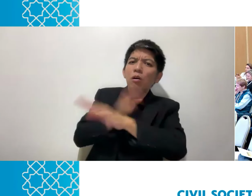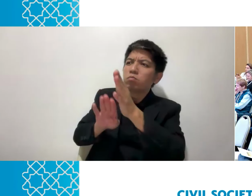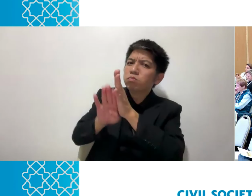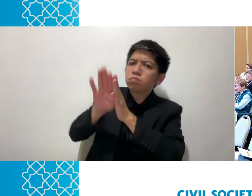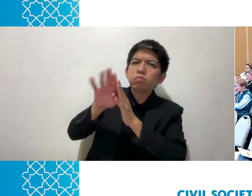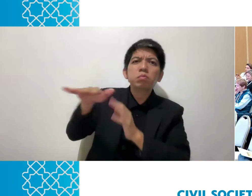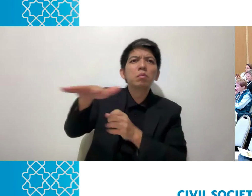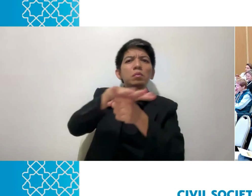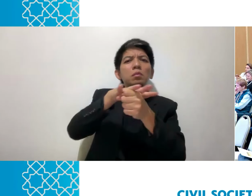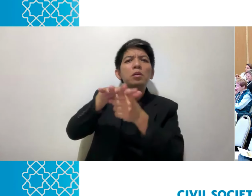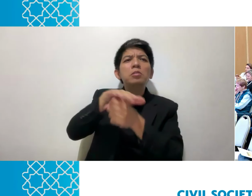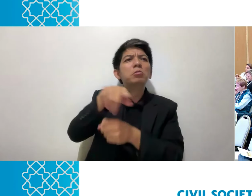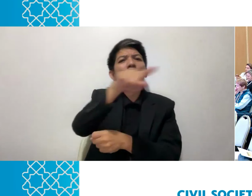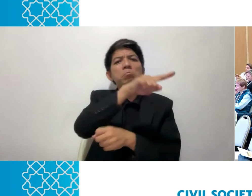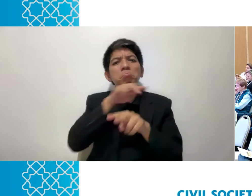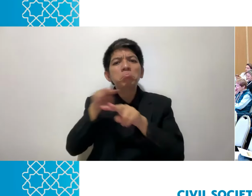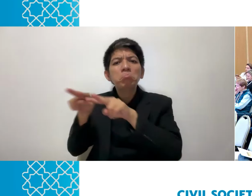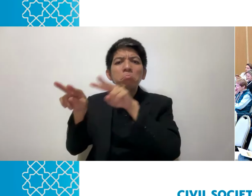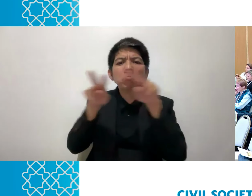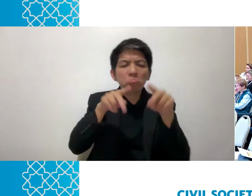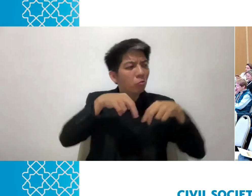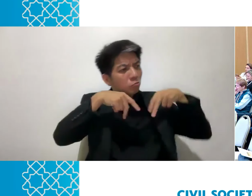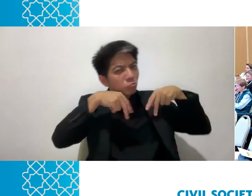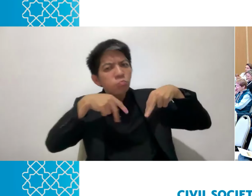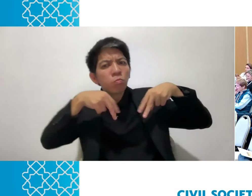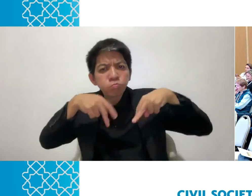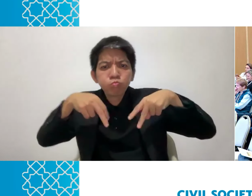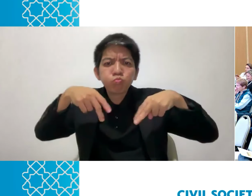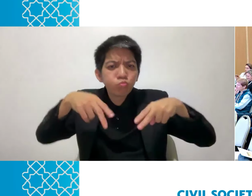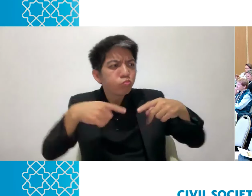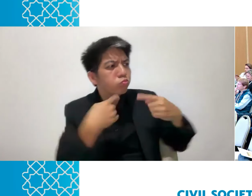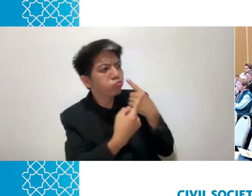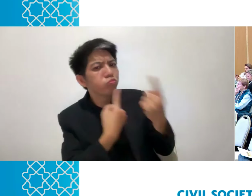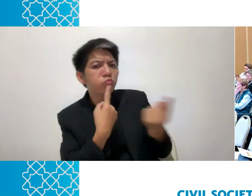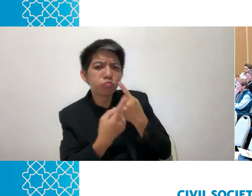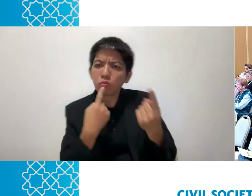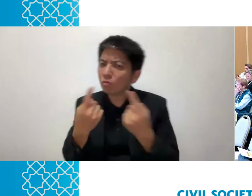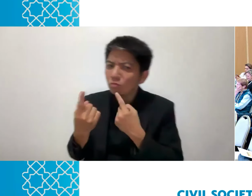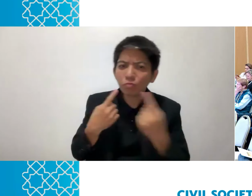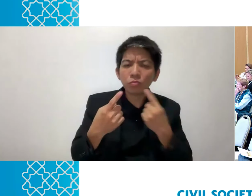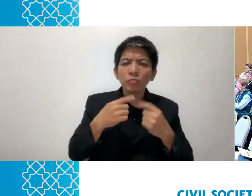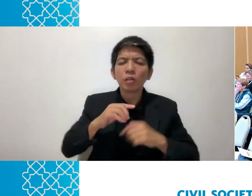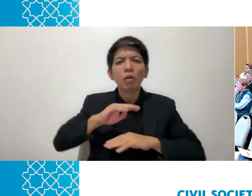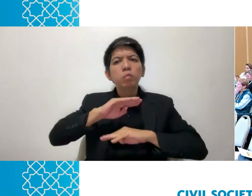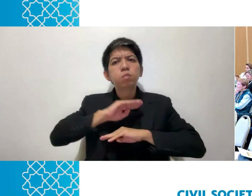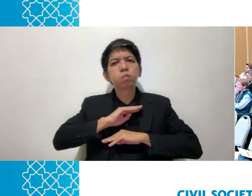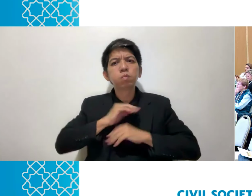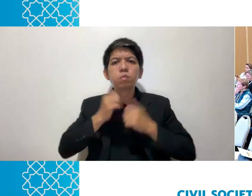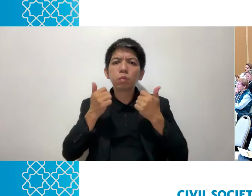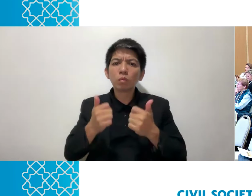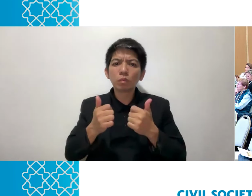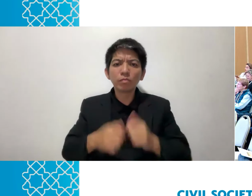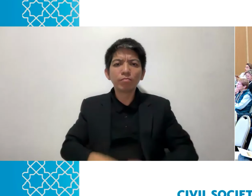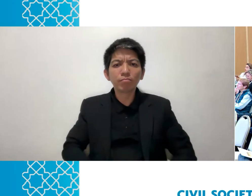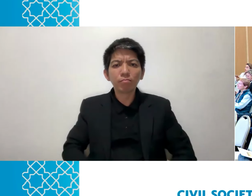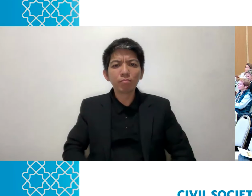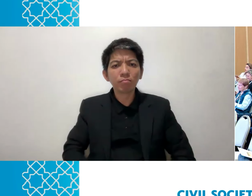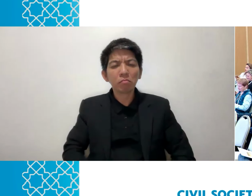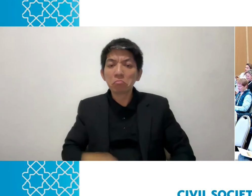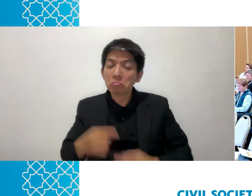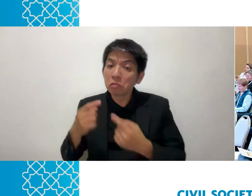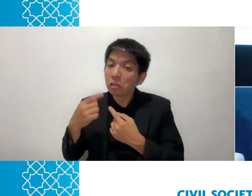route. So from those input, actually, we took that and then give it back